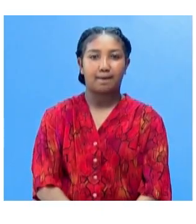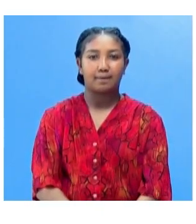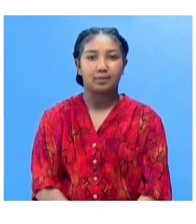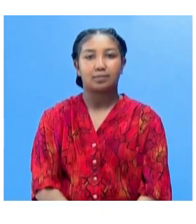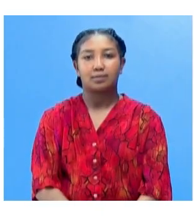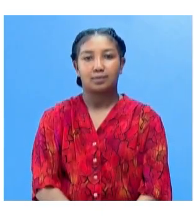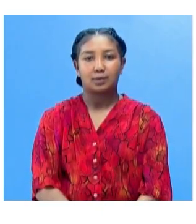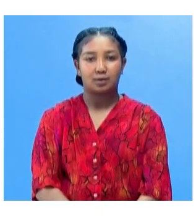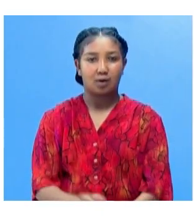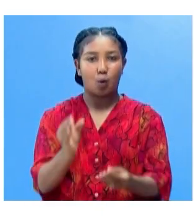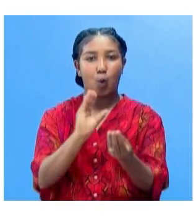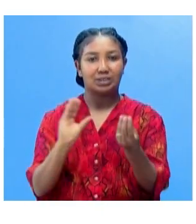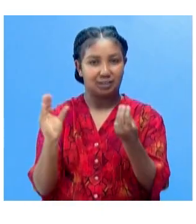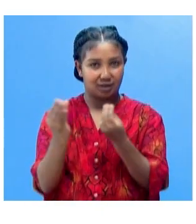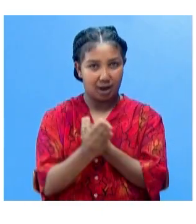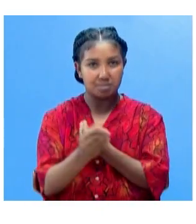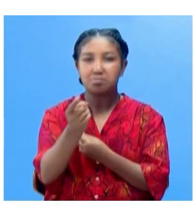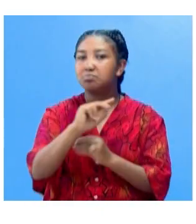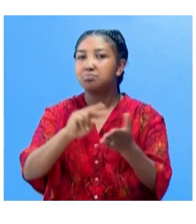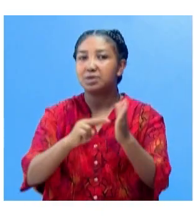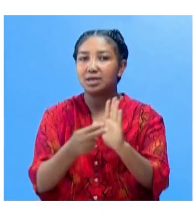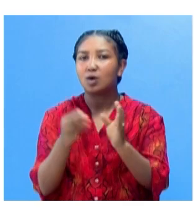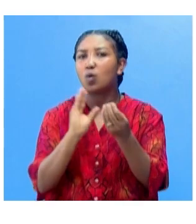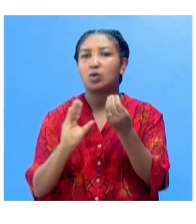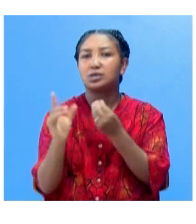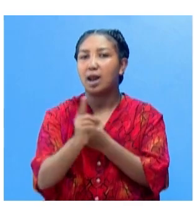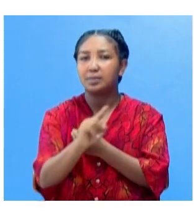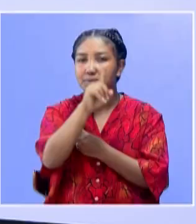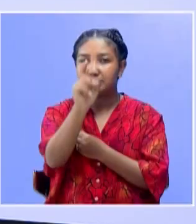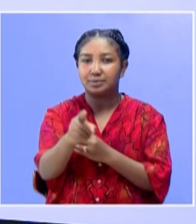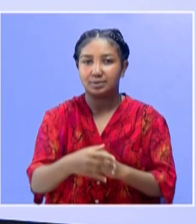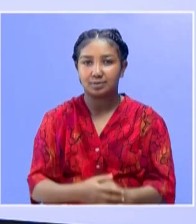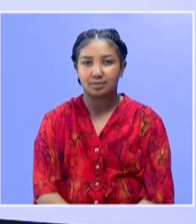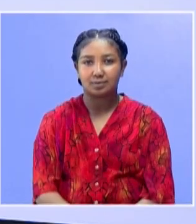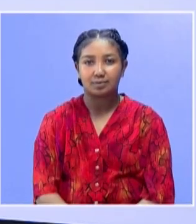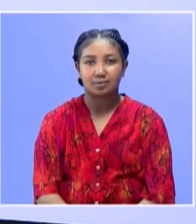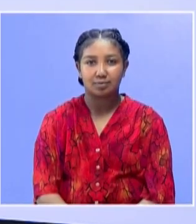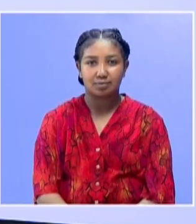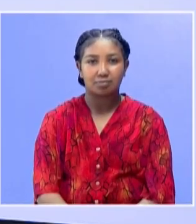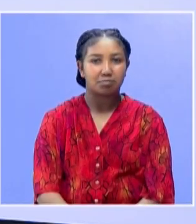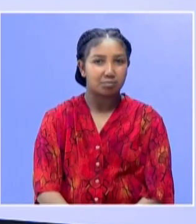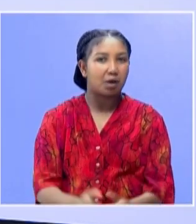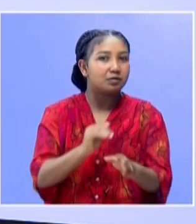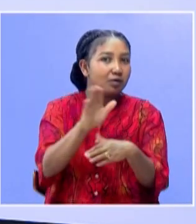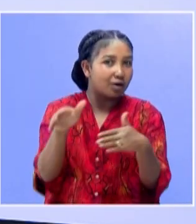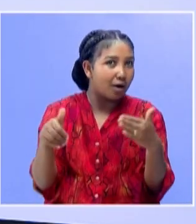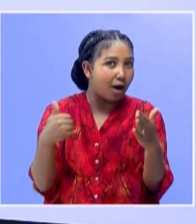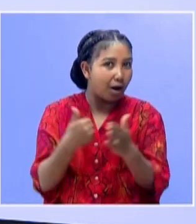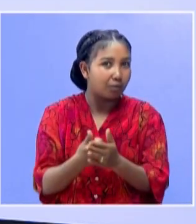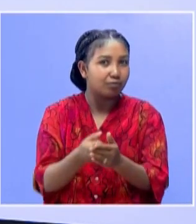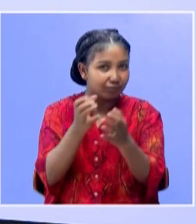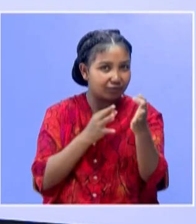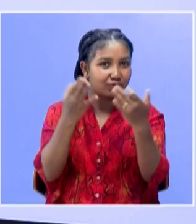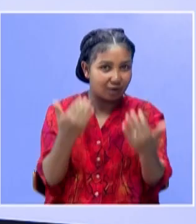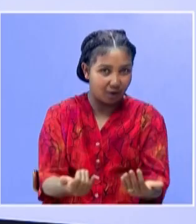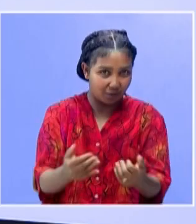All right, conditionals. What do we mean when we say conditionals? Let's have a general view about